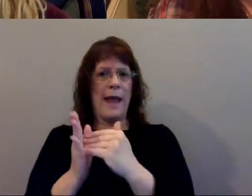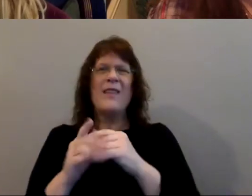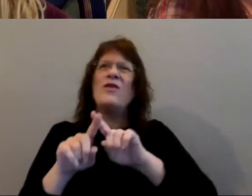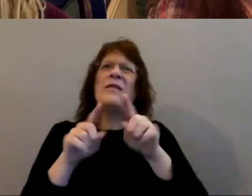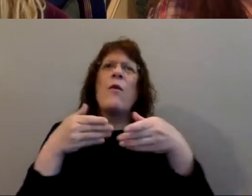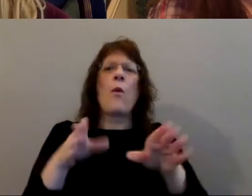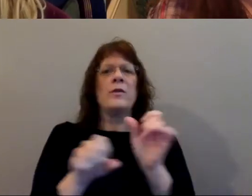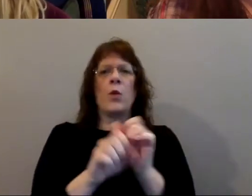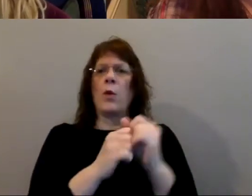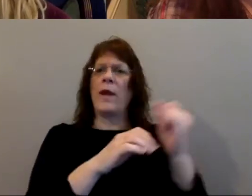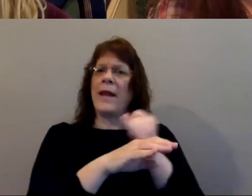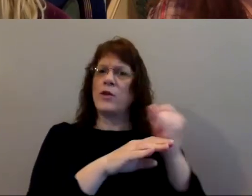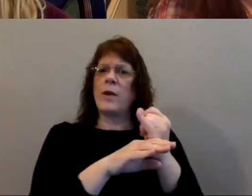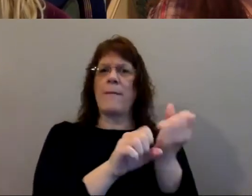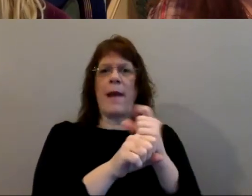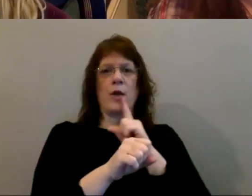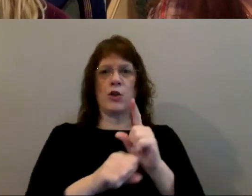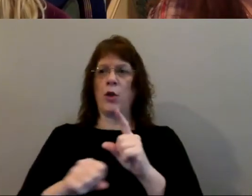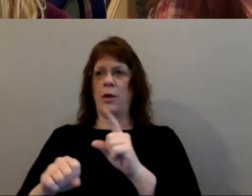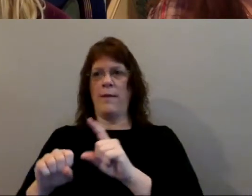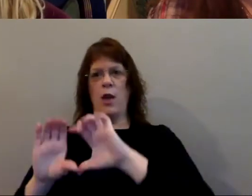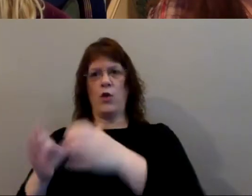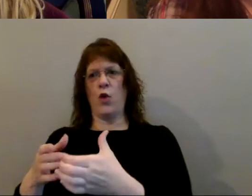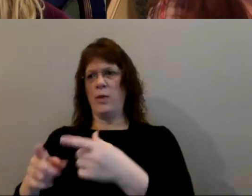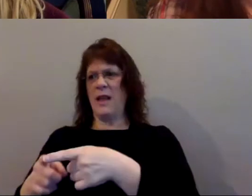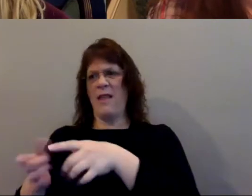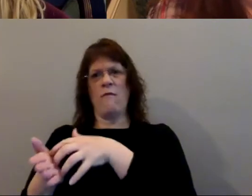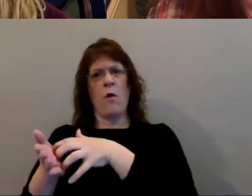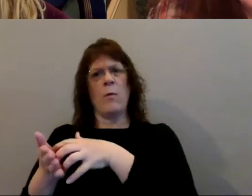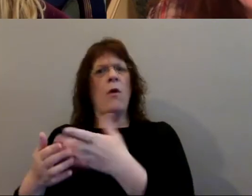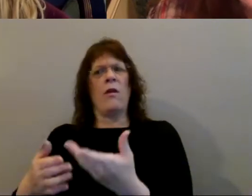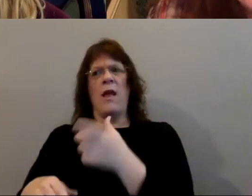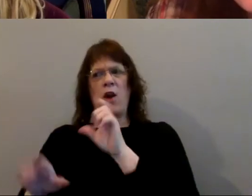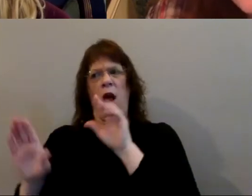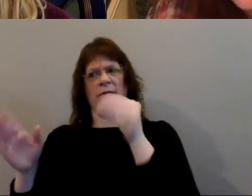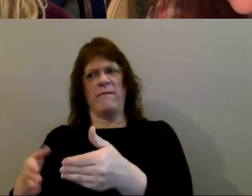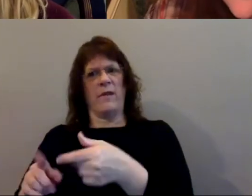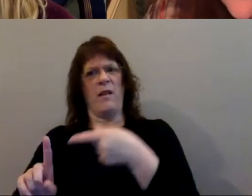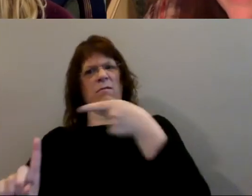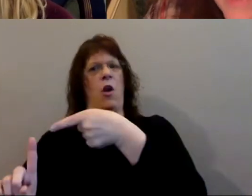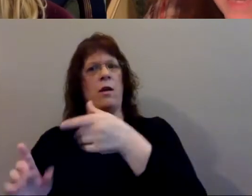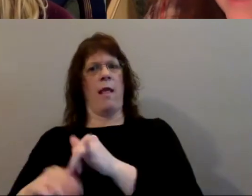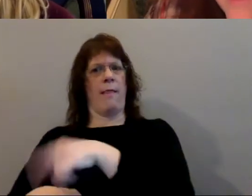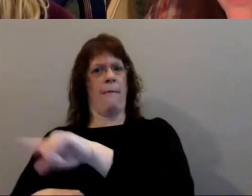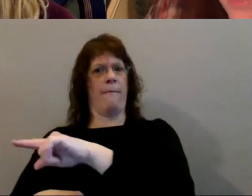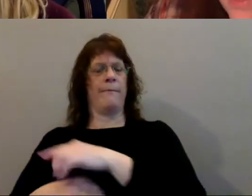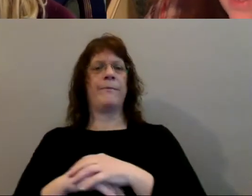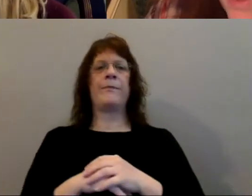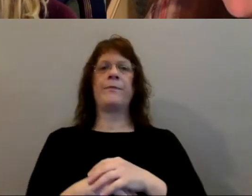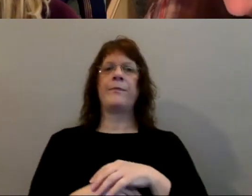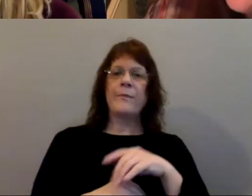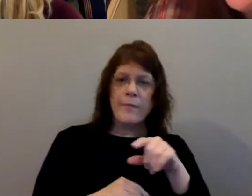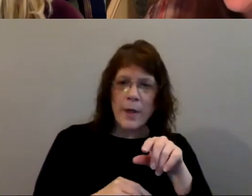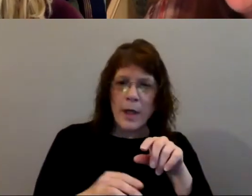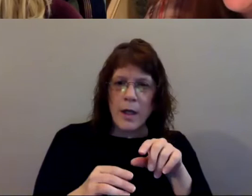sure that vulnerable groups aren't targeted in ways that they shouldn't be. Great. Jesse says, hi,